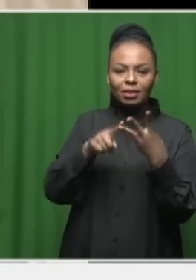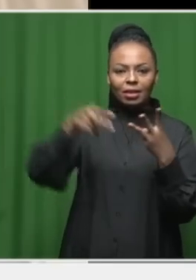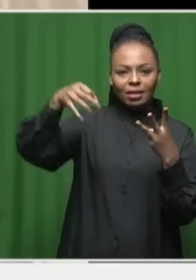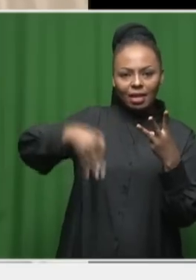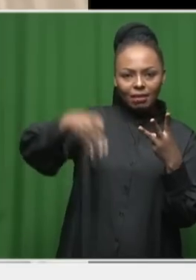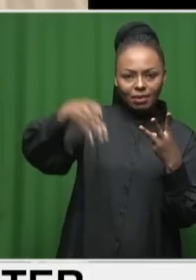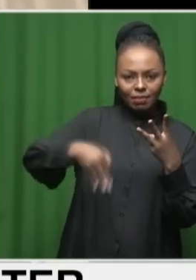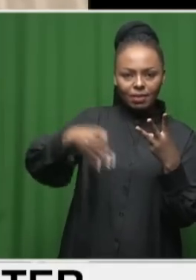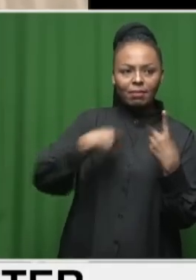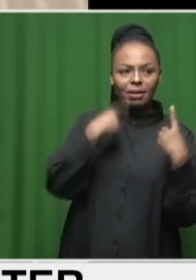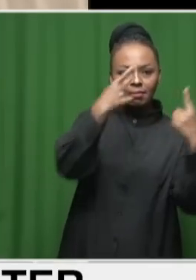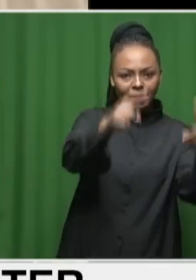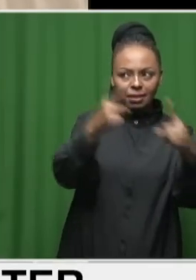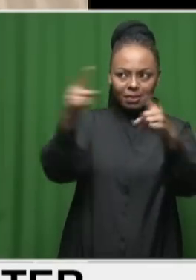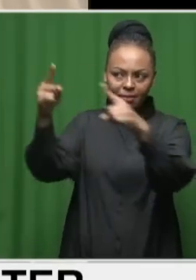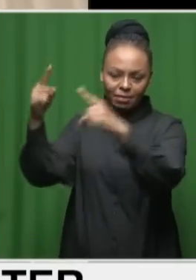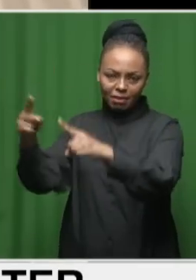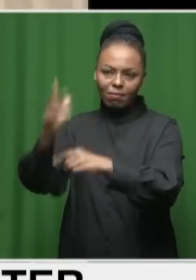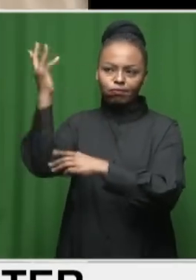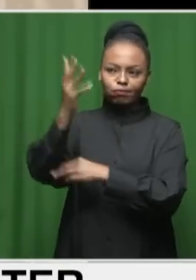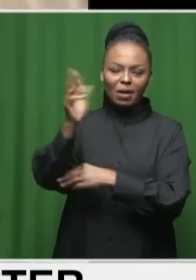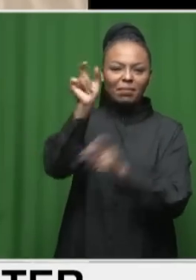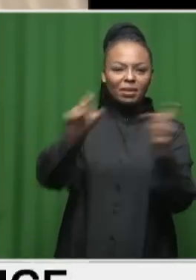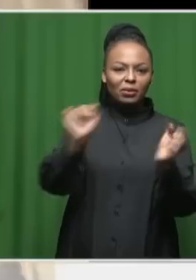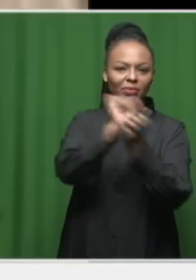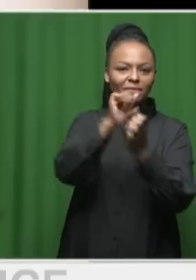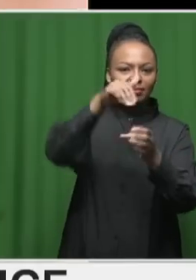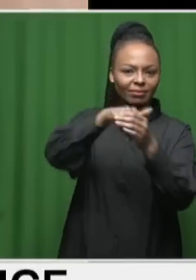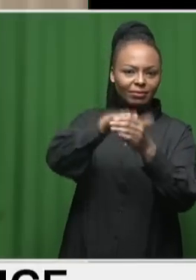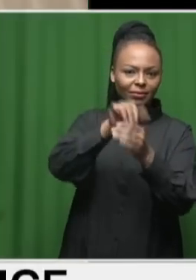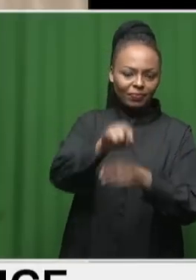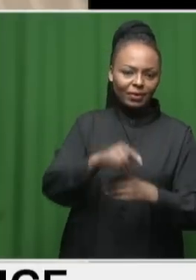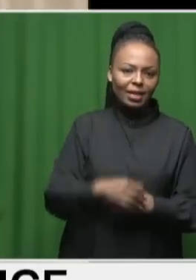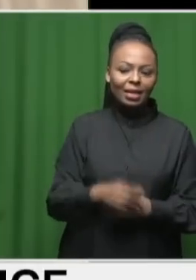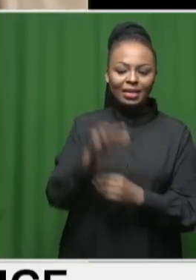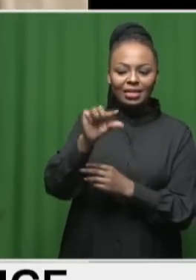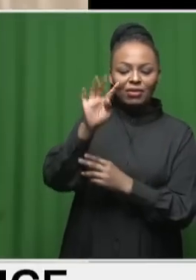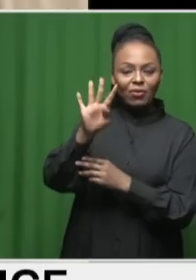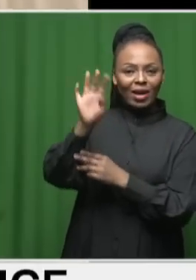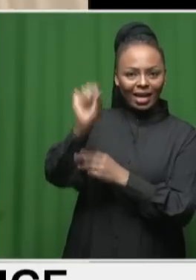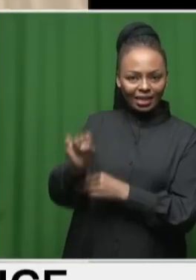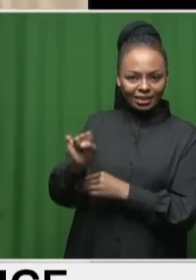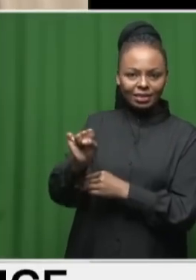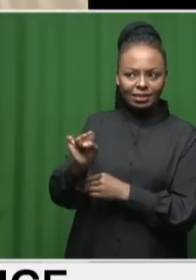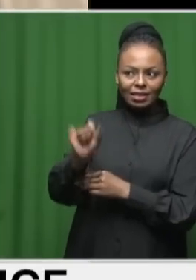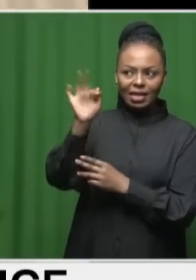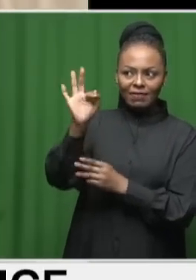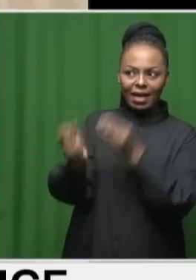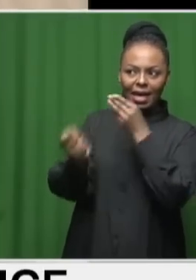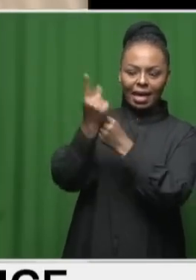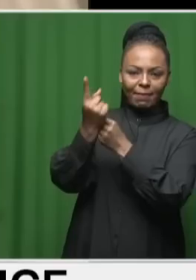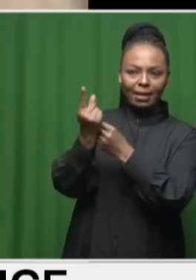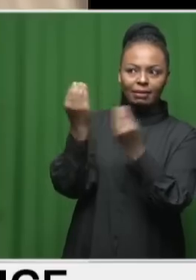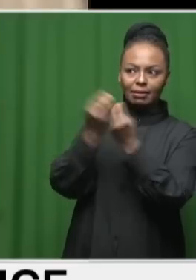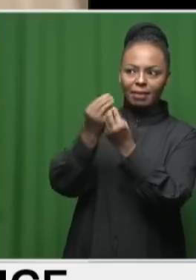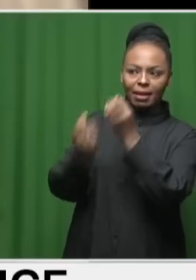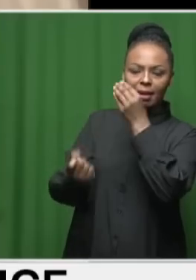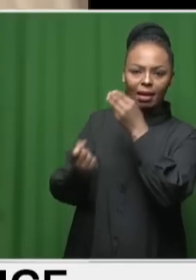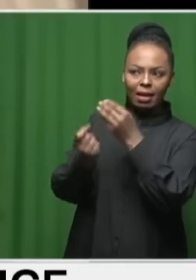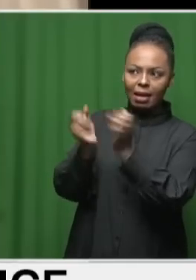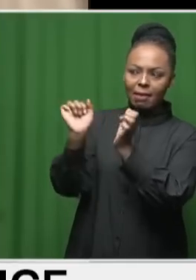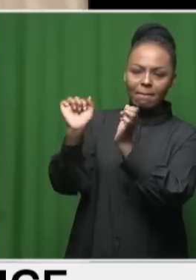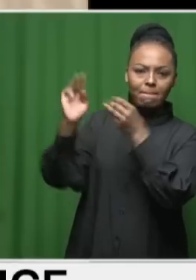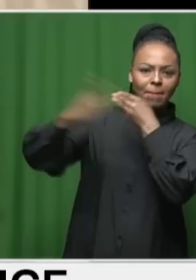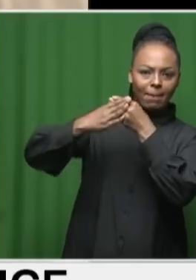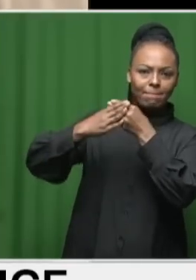where G4S is there, GS4, they would close that prison and not want me to get in,